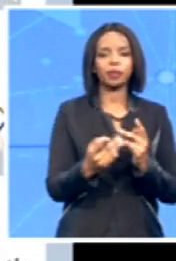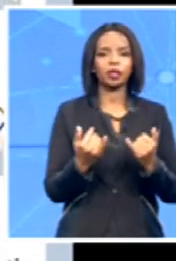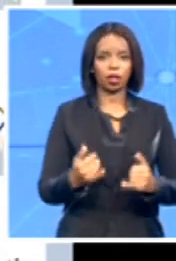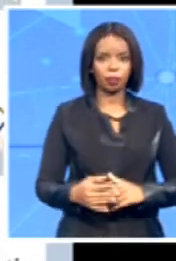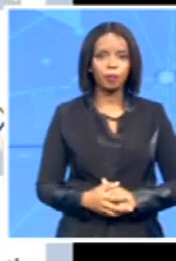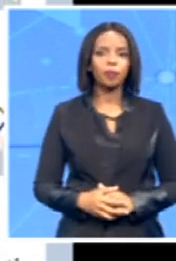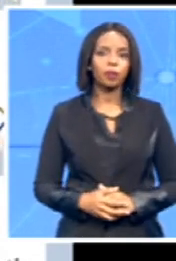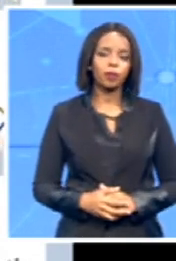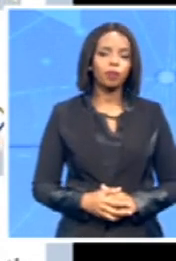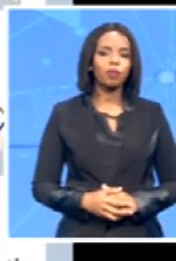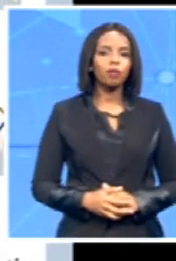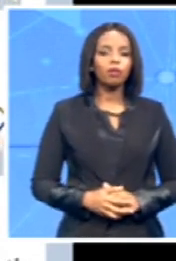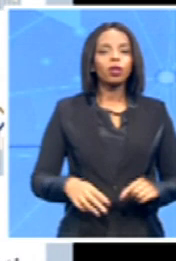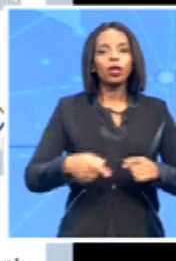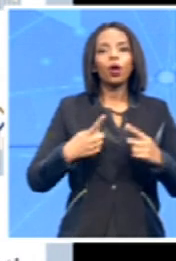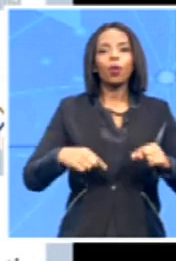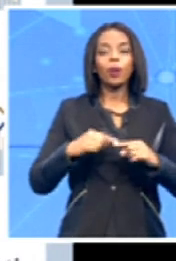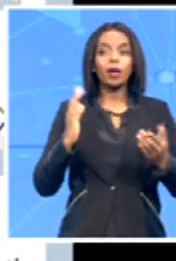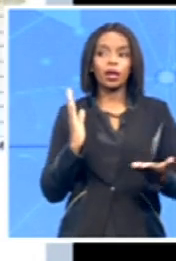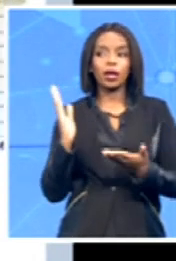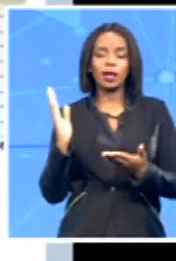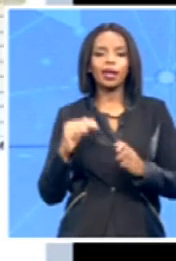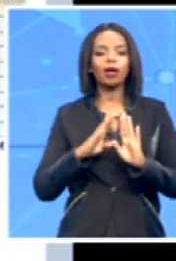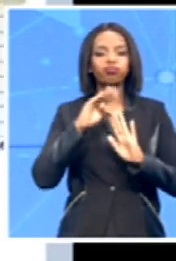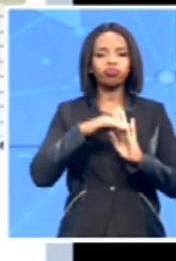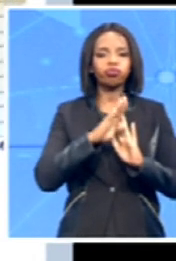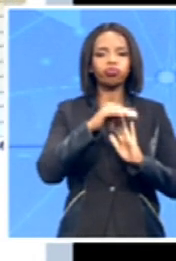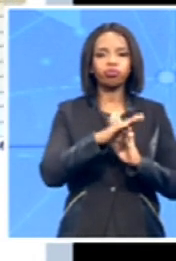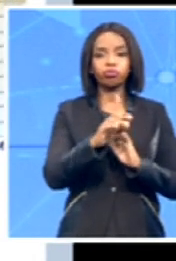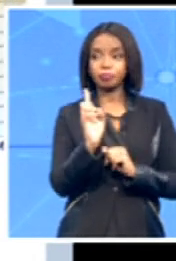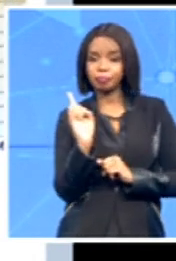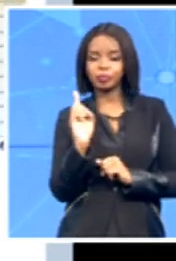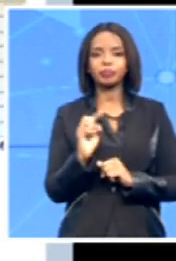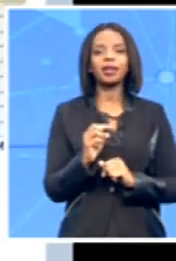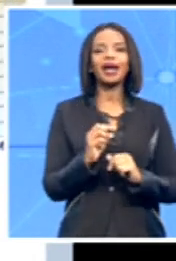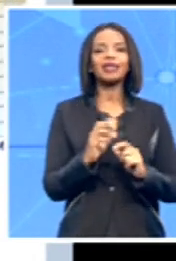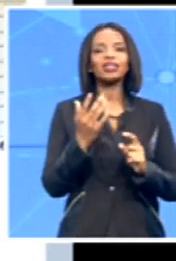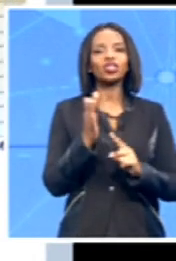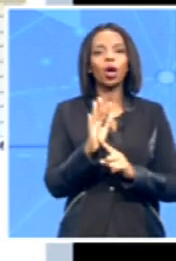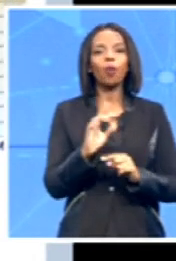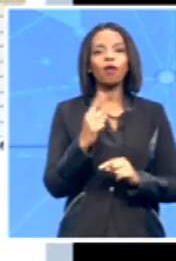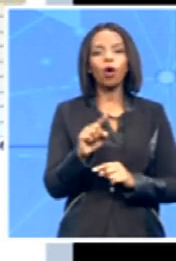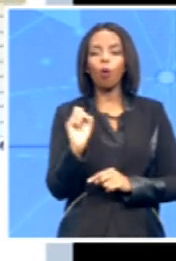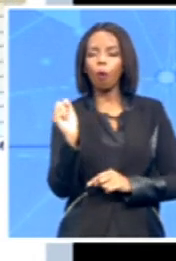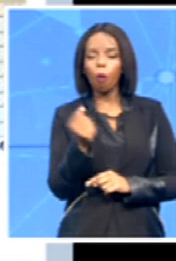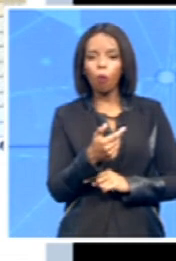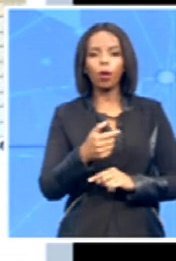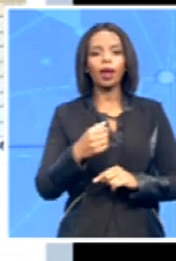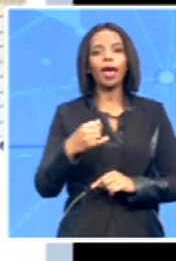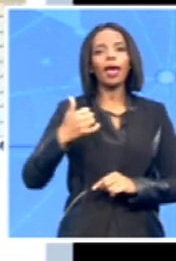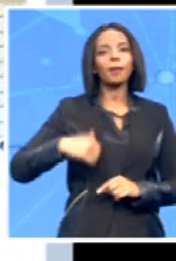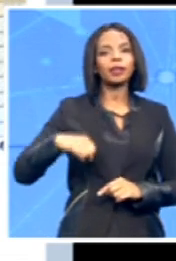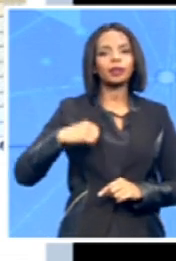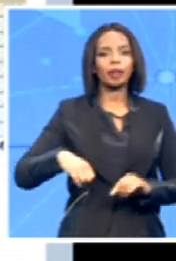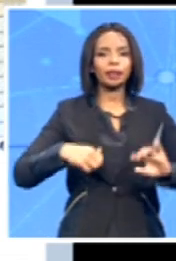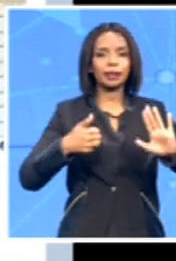patterns has been a downward trend in all the sub-districts in the metro. We go to rural, you'll see West Coast and Central Karoo